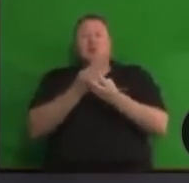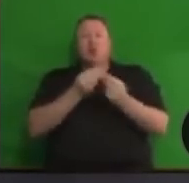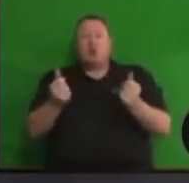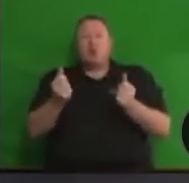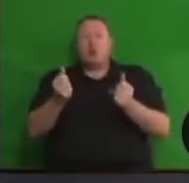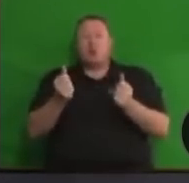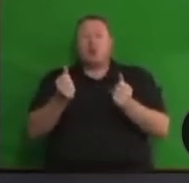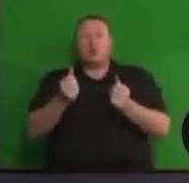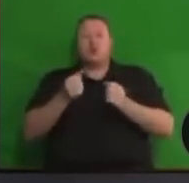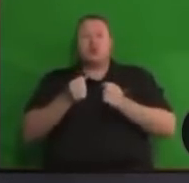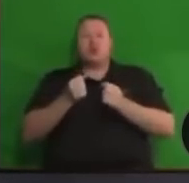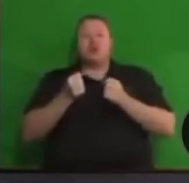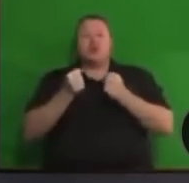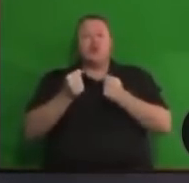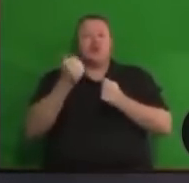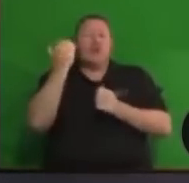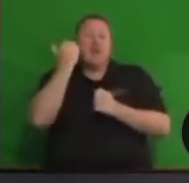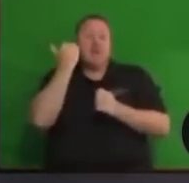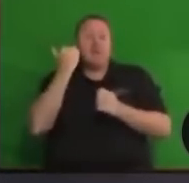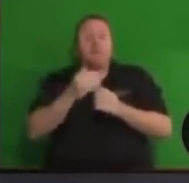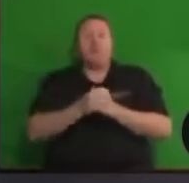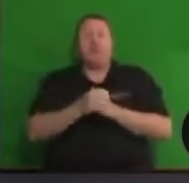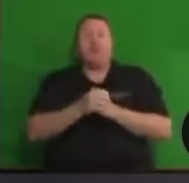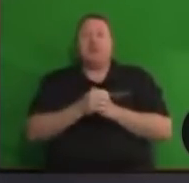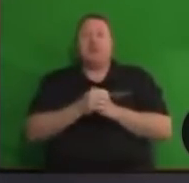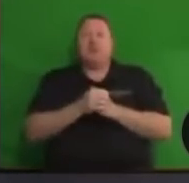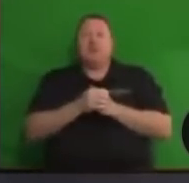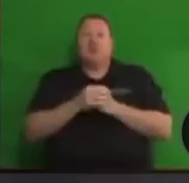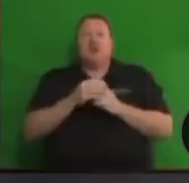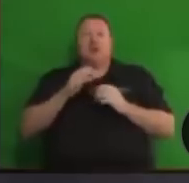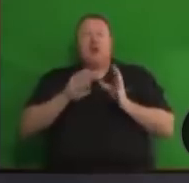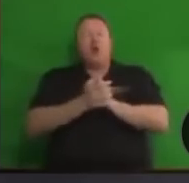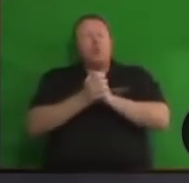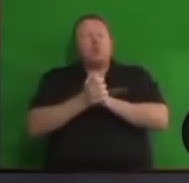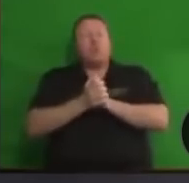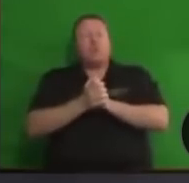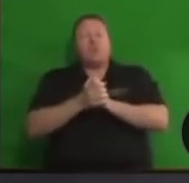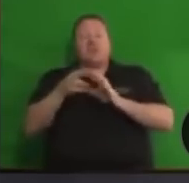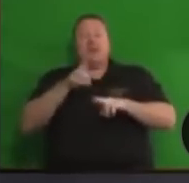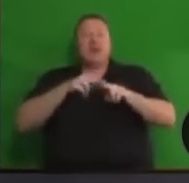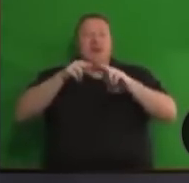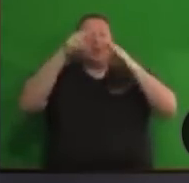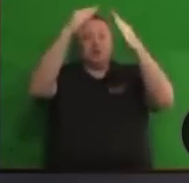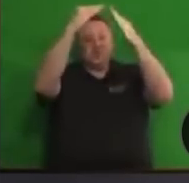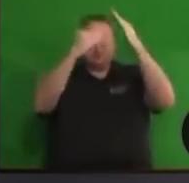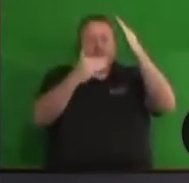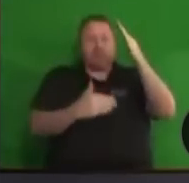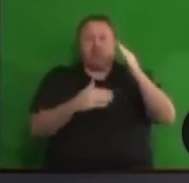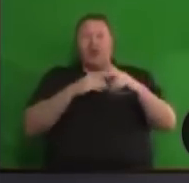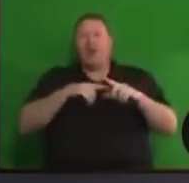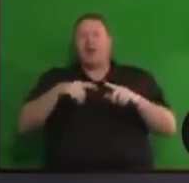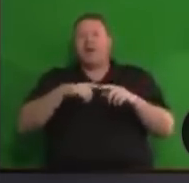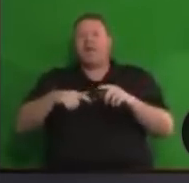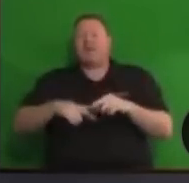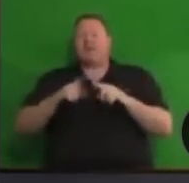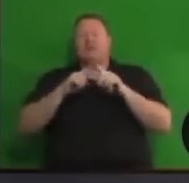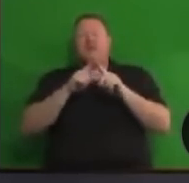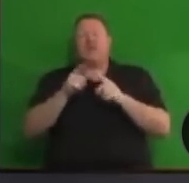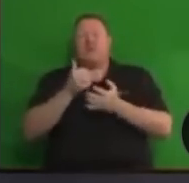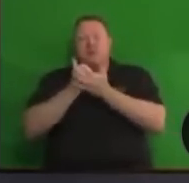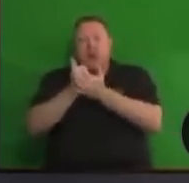governance, and a collective effort from national to local levels, we can still change course. South Africa's water future